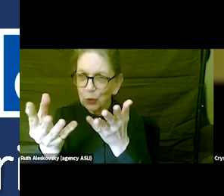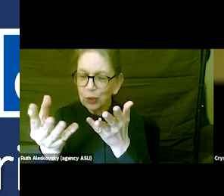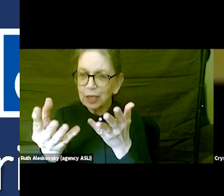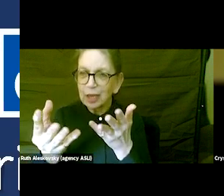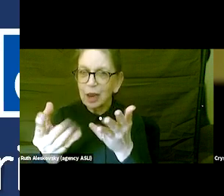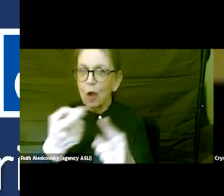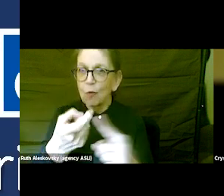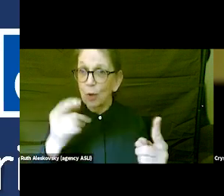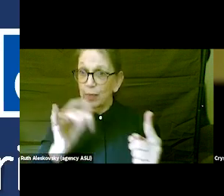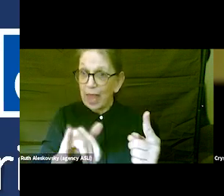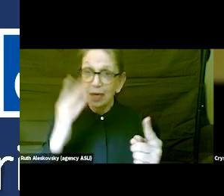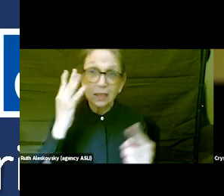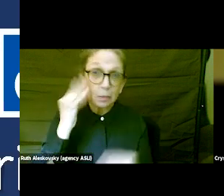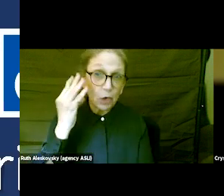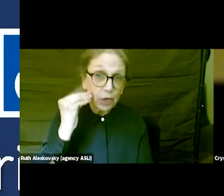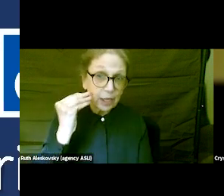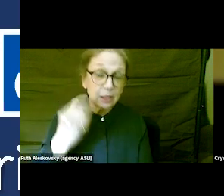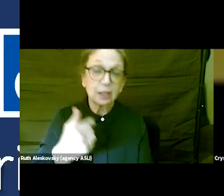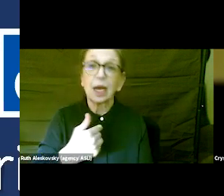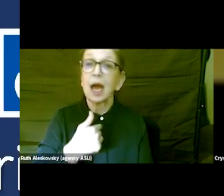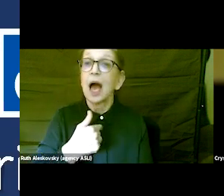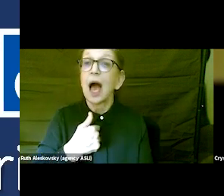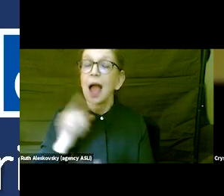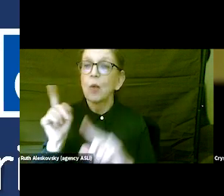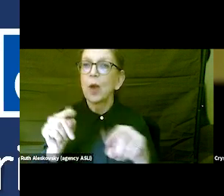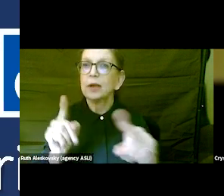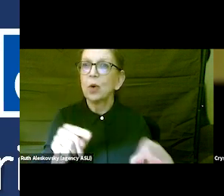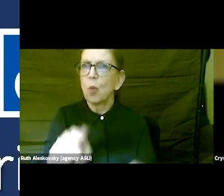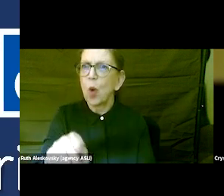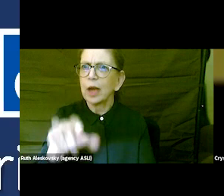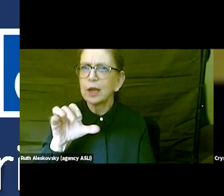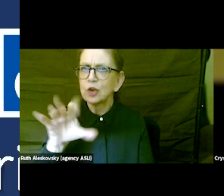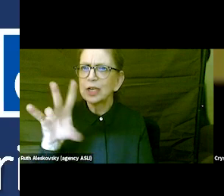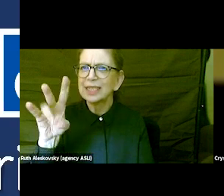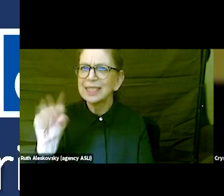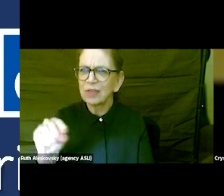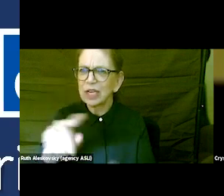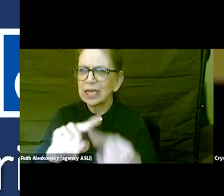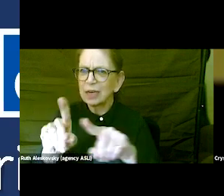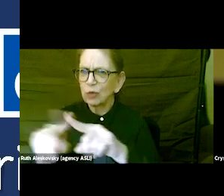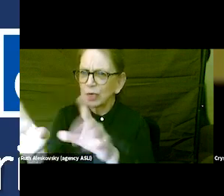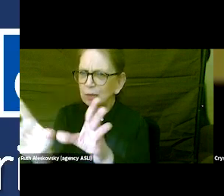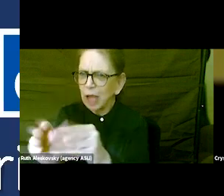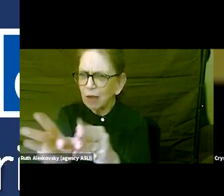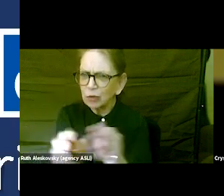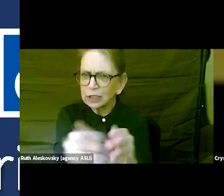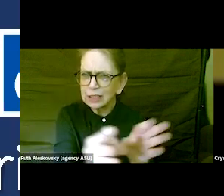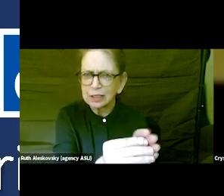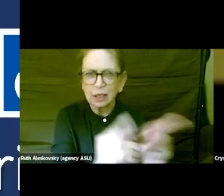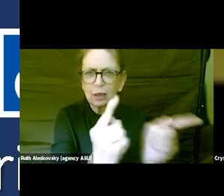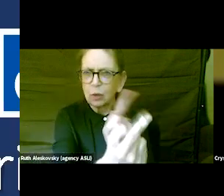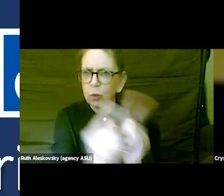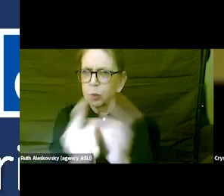position, I was able to attend over 170 events, reaching people with disabilities